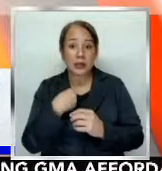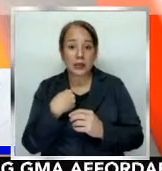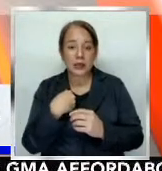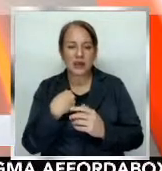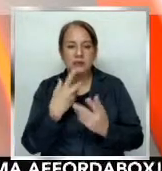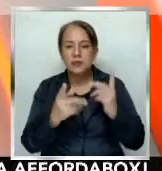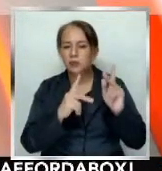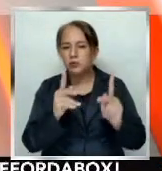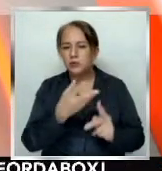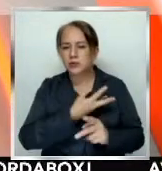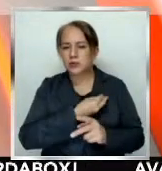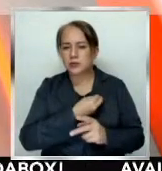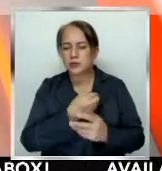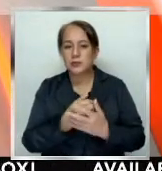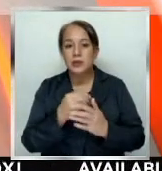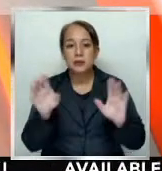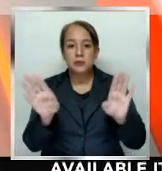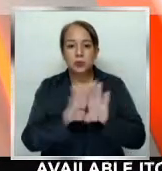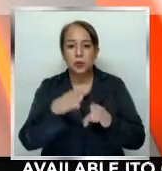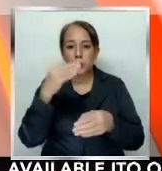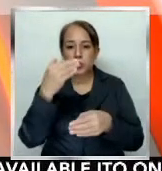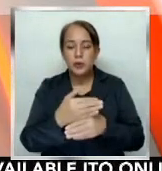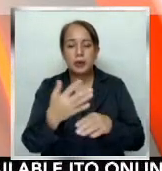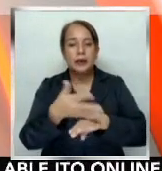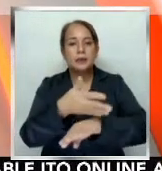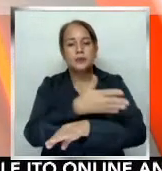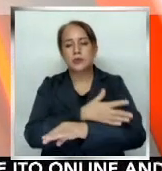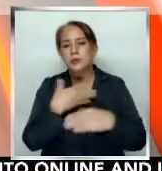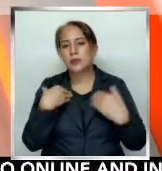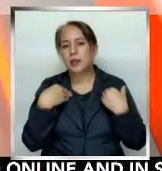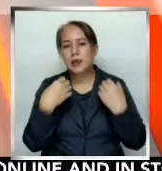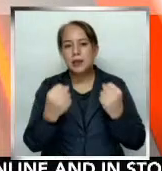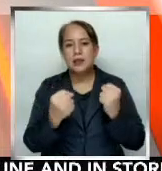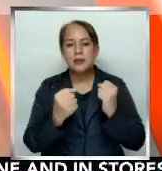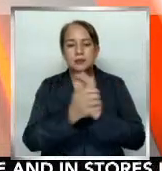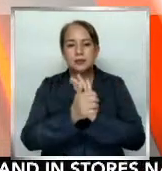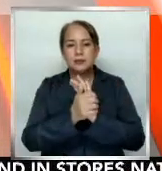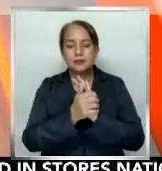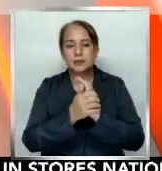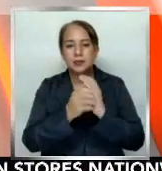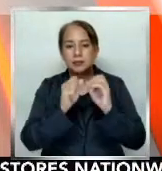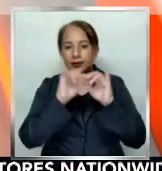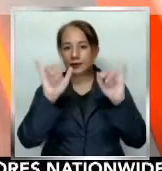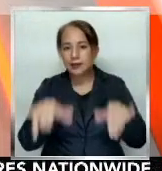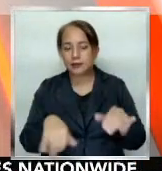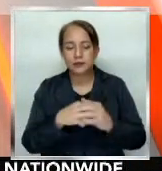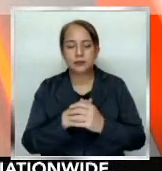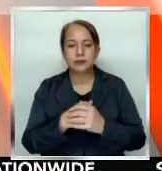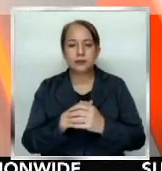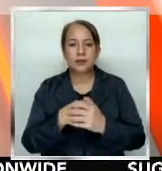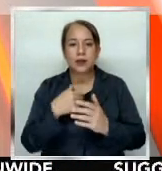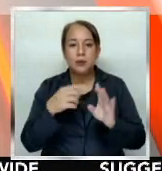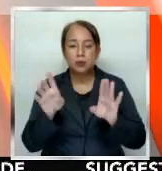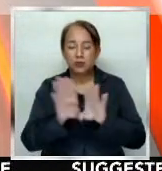Instead of a lockdown, we improve our healthcare capacity. Instead of a lockdown,